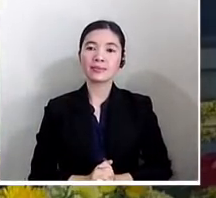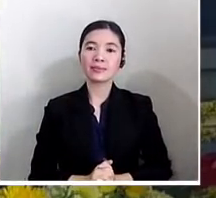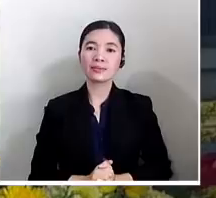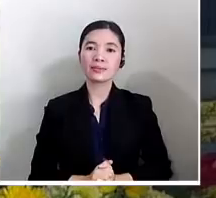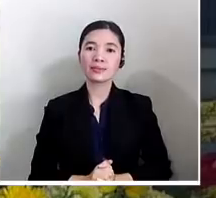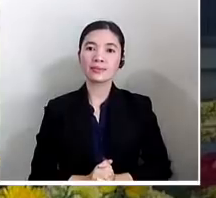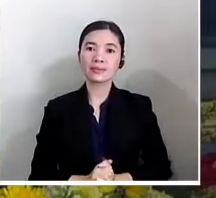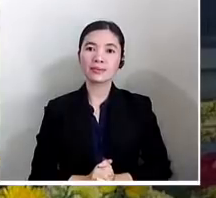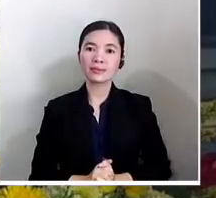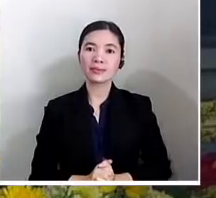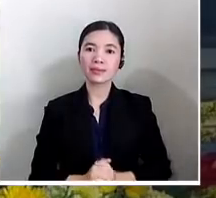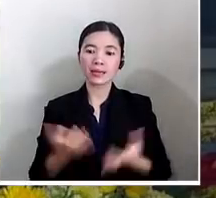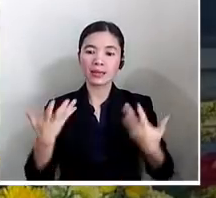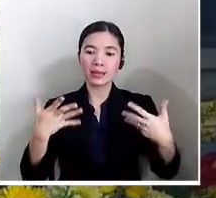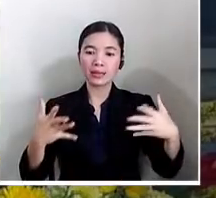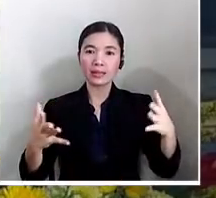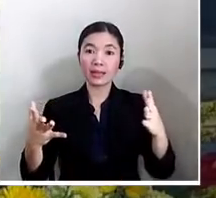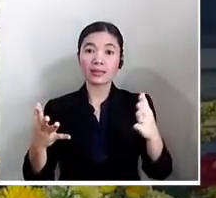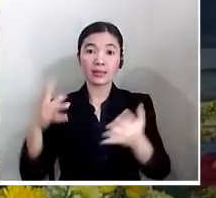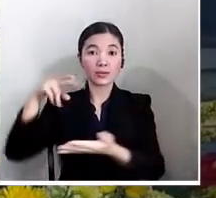Let us all stand.